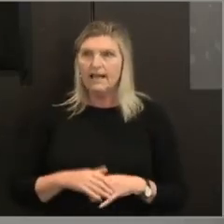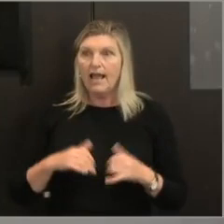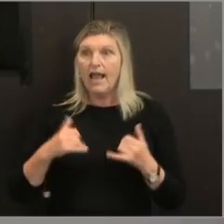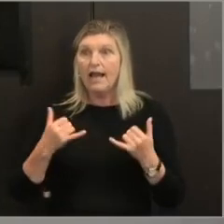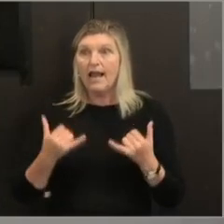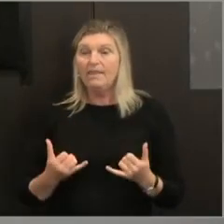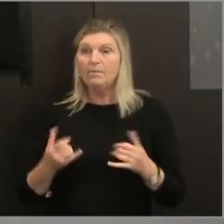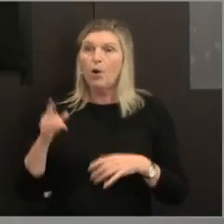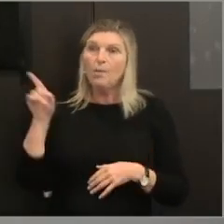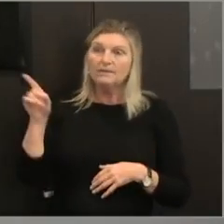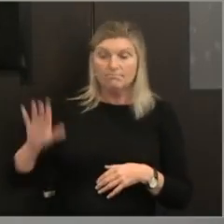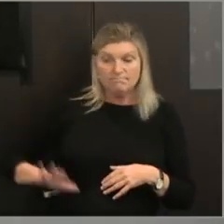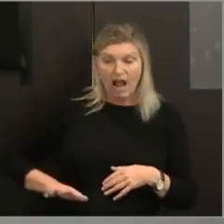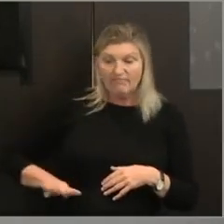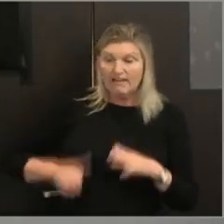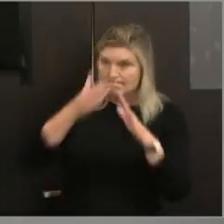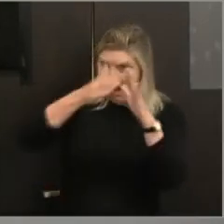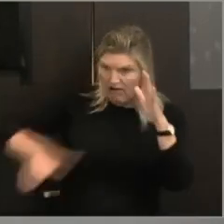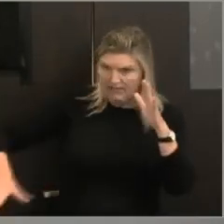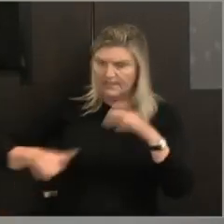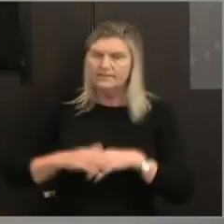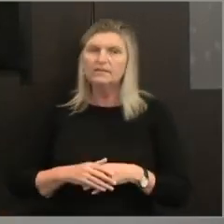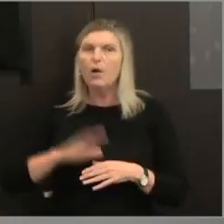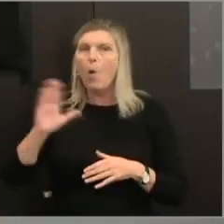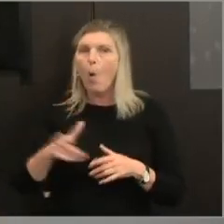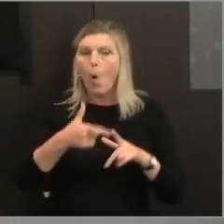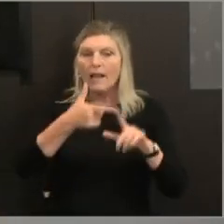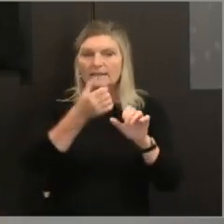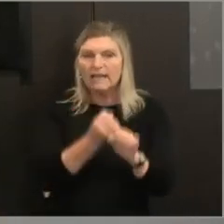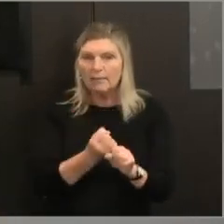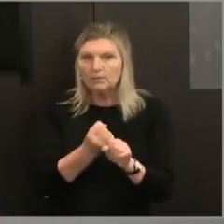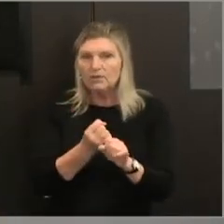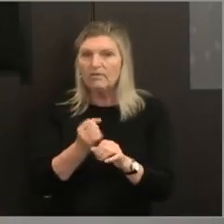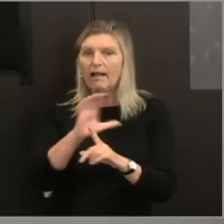are examples of that first component of cultural genocide.